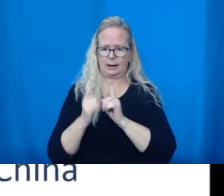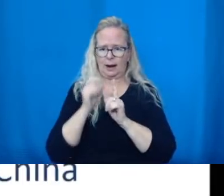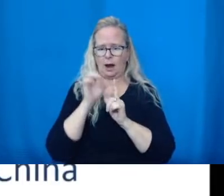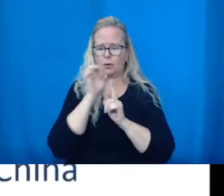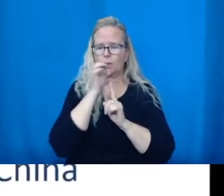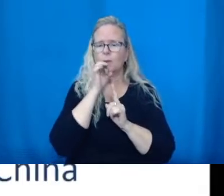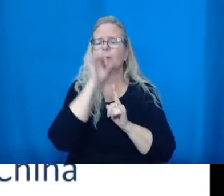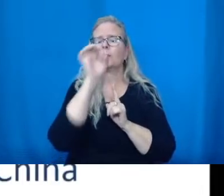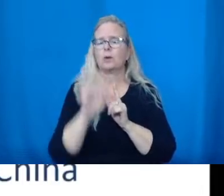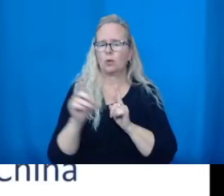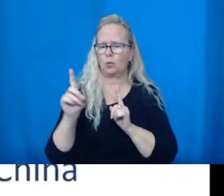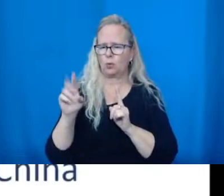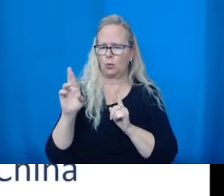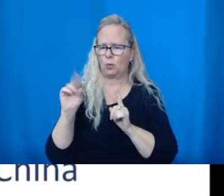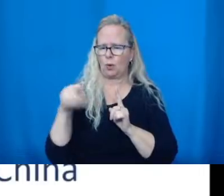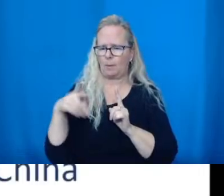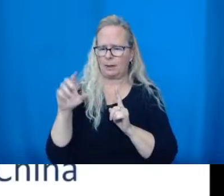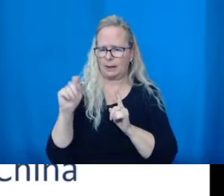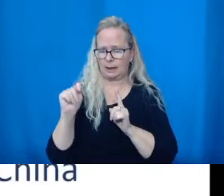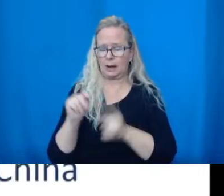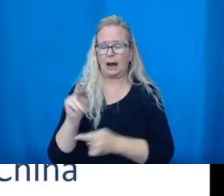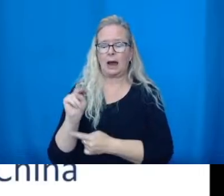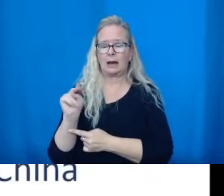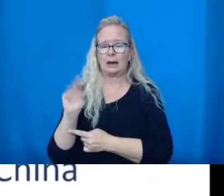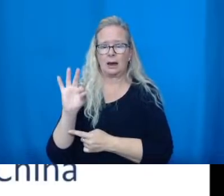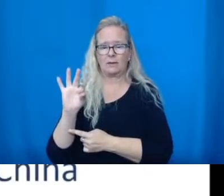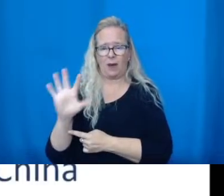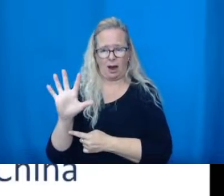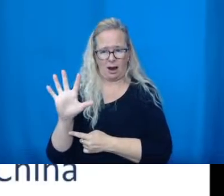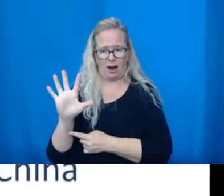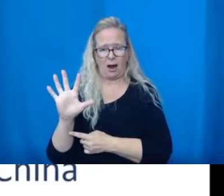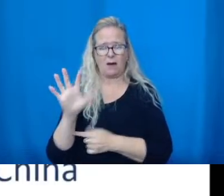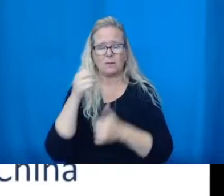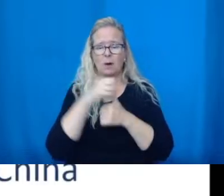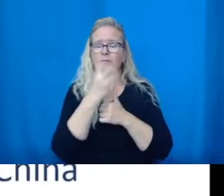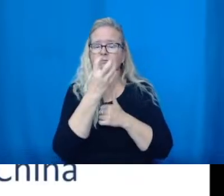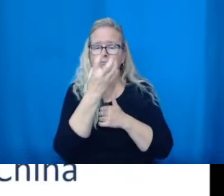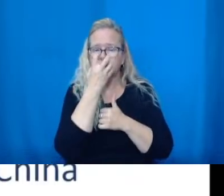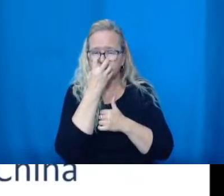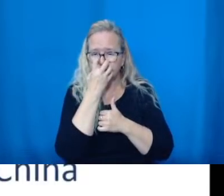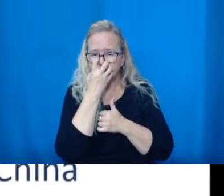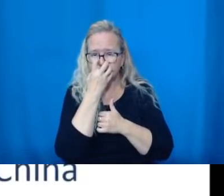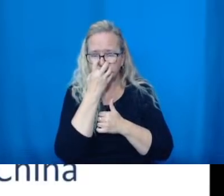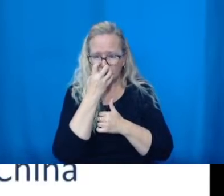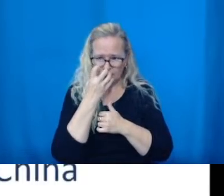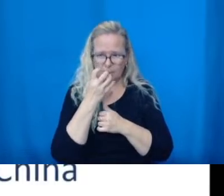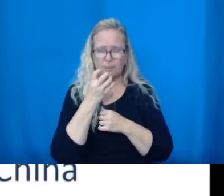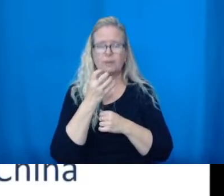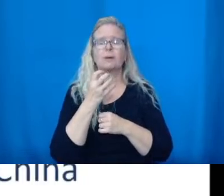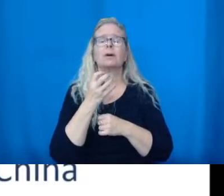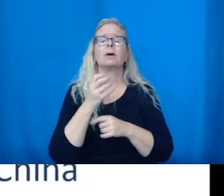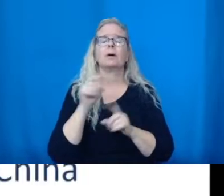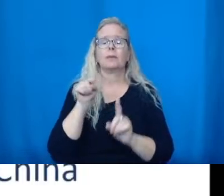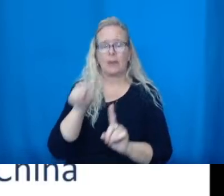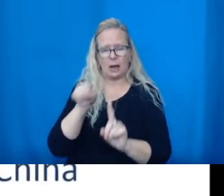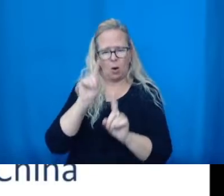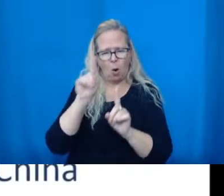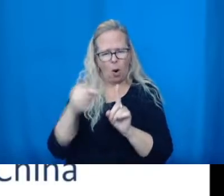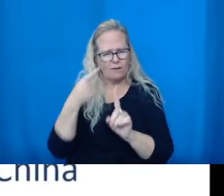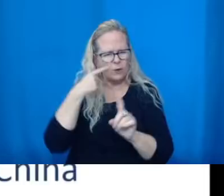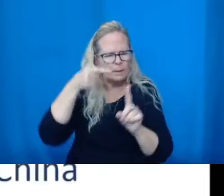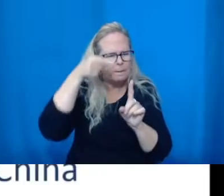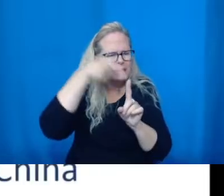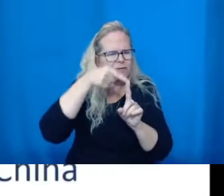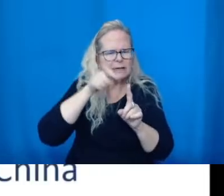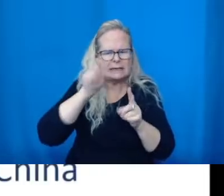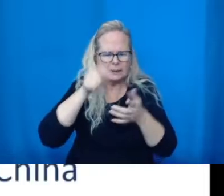specific list of aerosol generating medical procedures, or if deemed necessary following a point of care risk assessment. This is actually